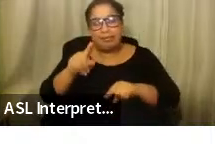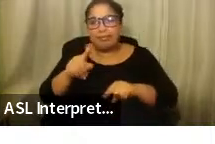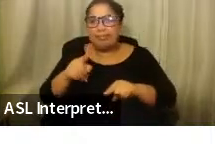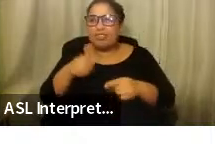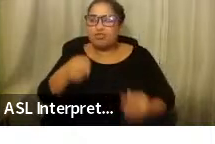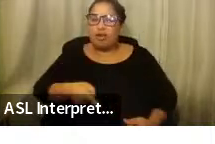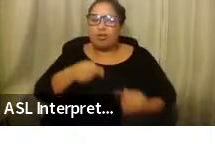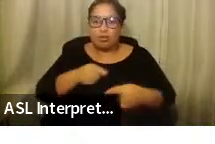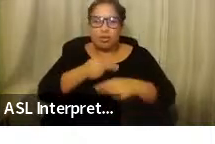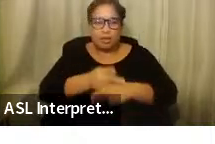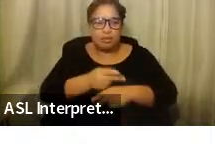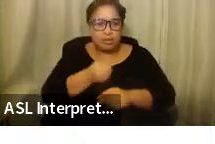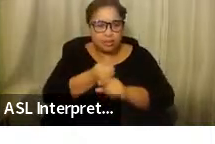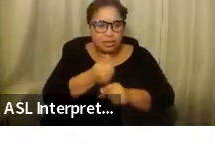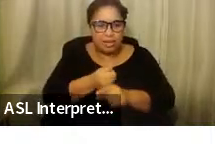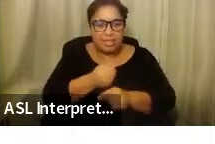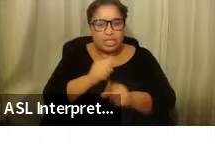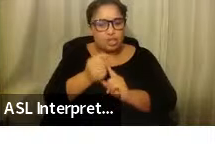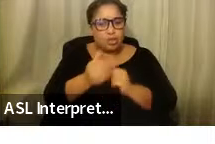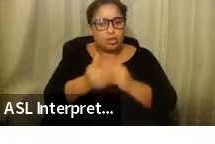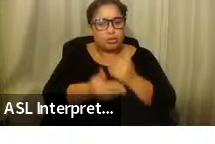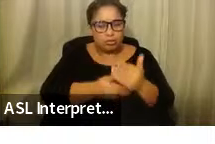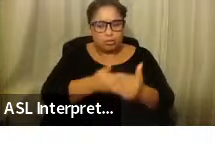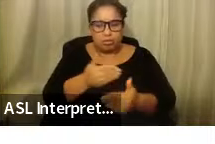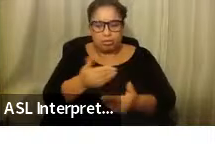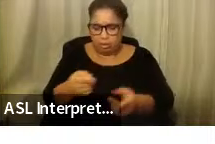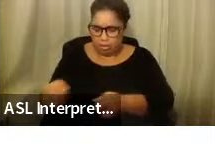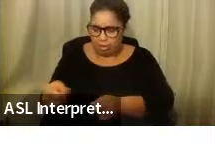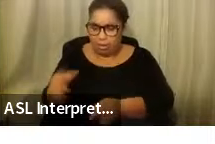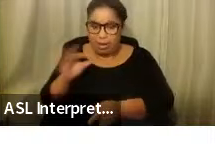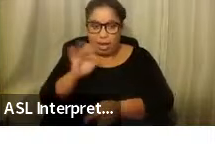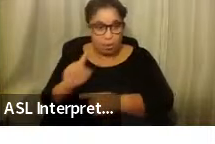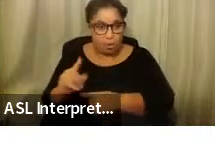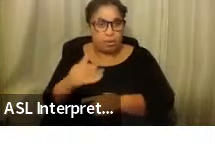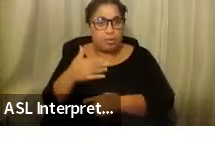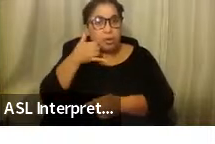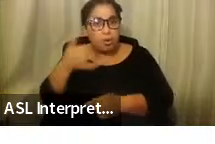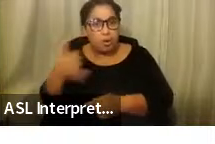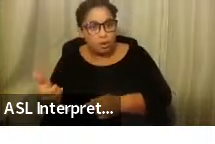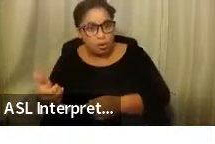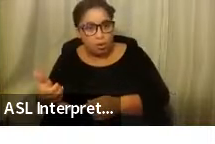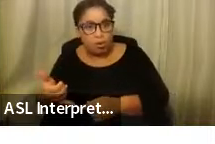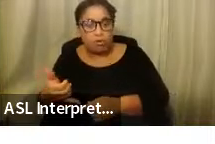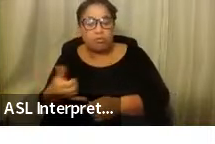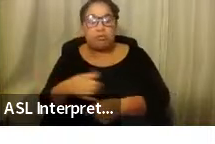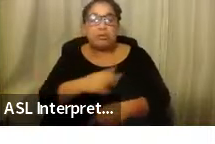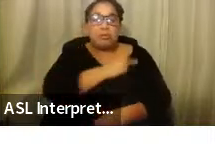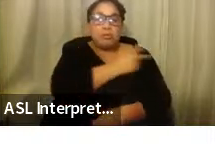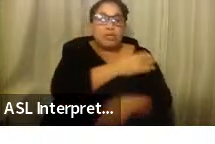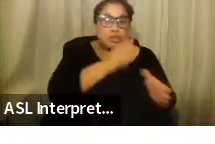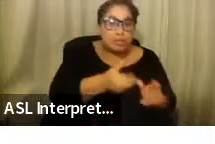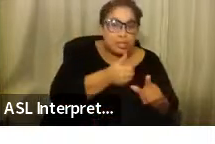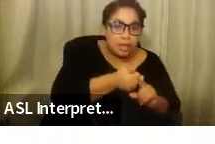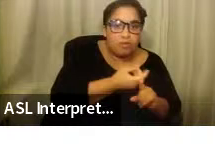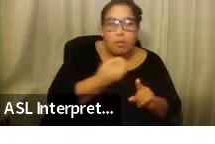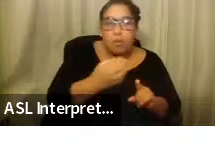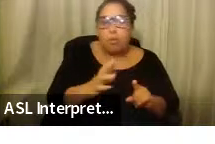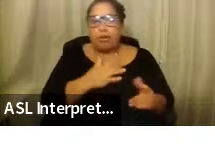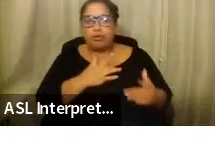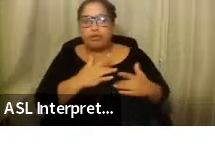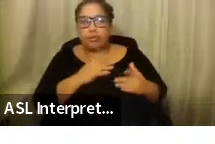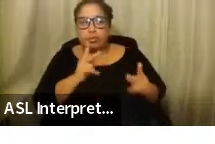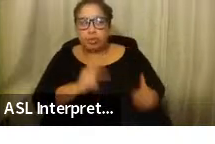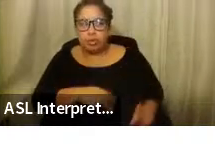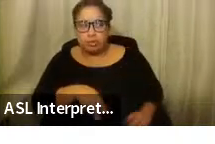as the scenario unfolds, right now, 911 would be called maybe by the patient themselves or a concerned